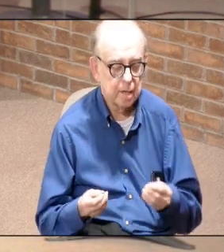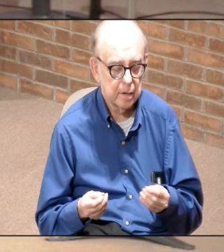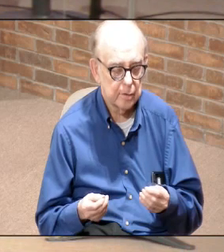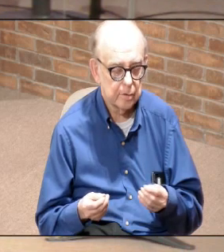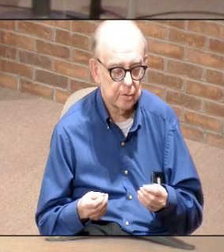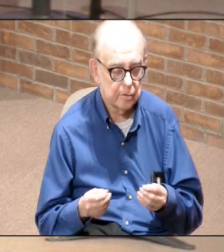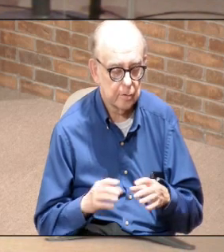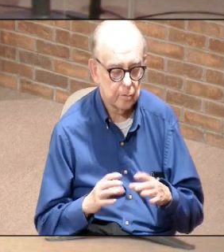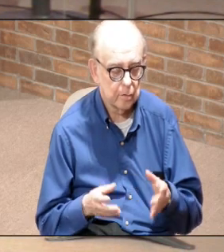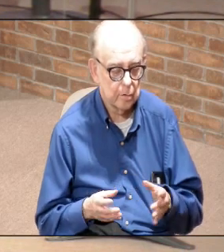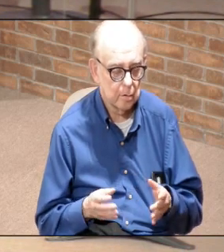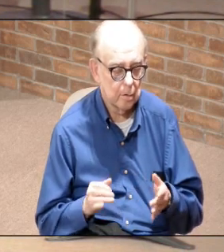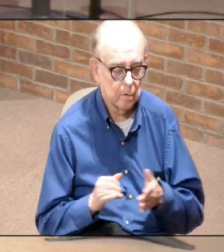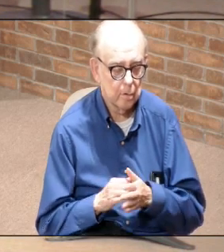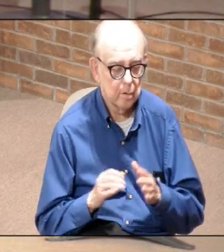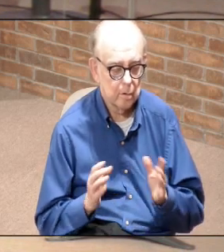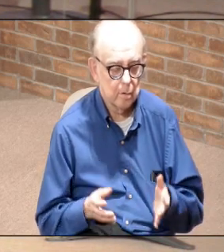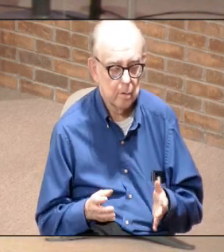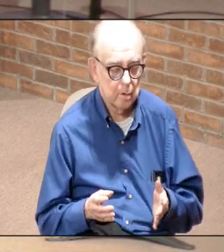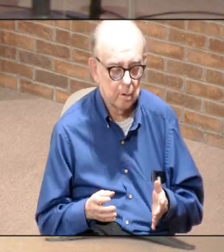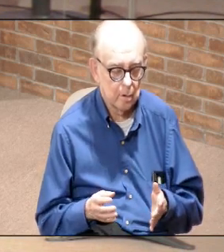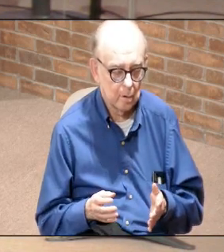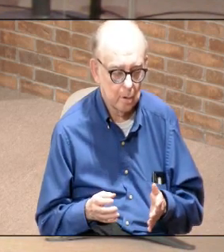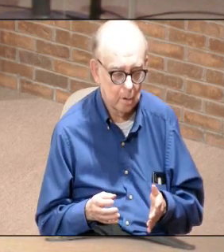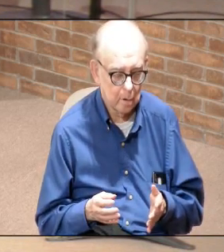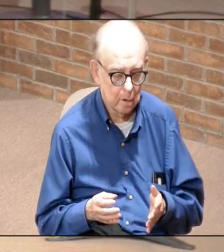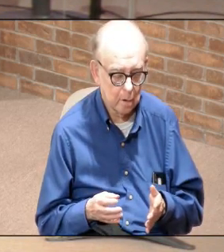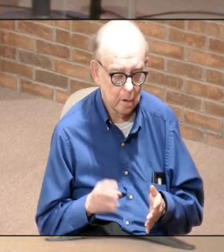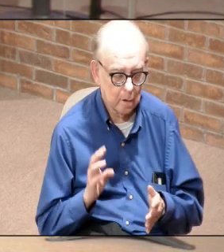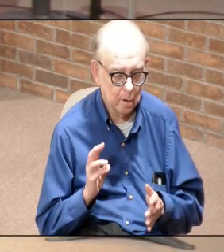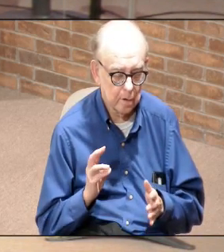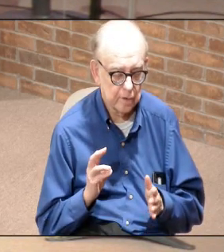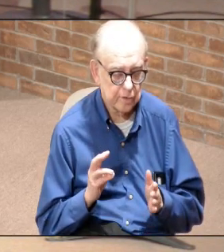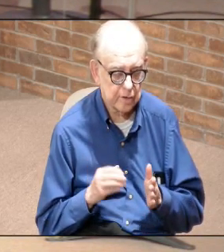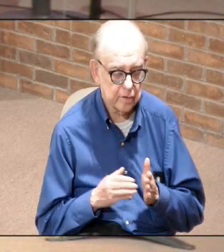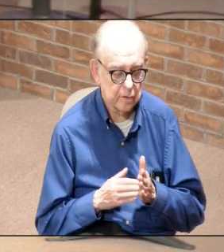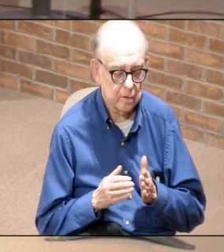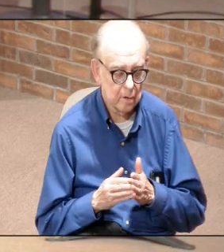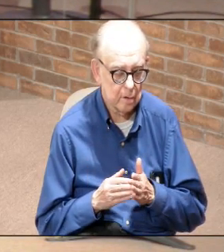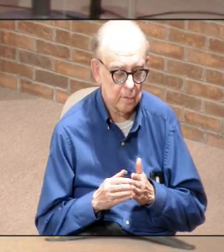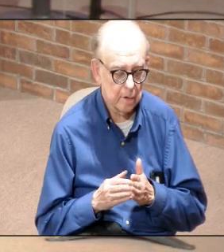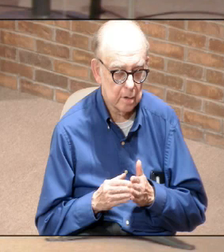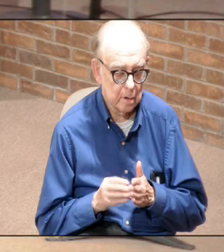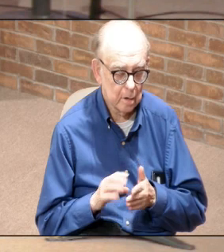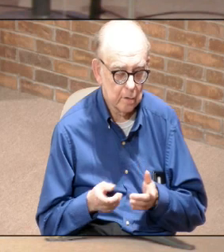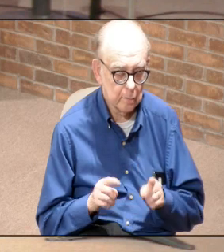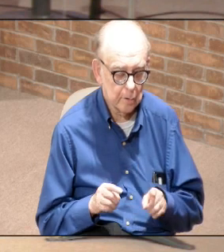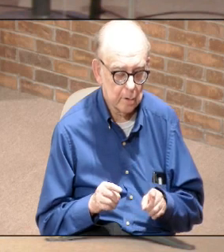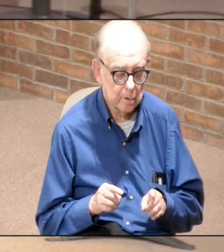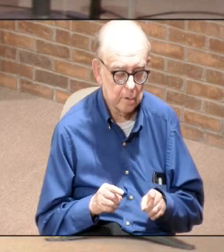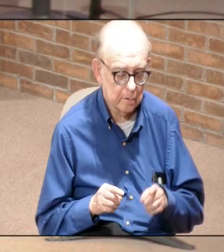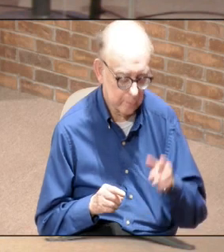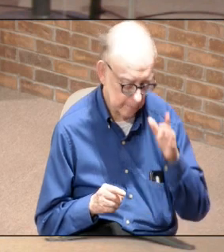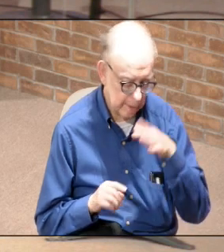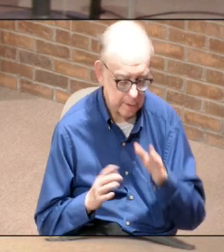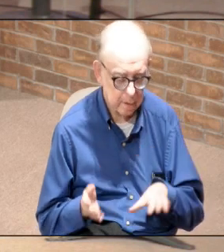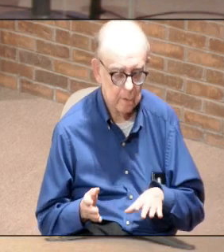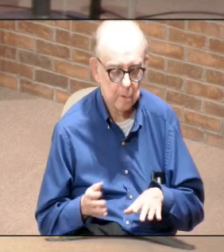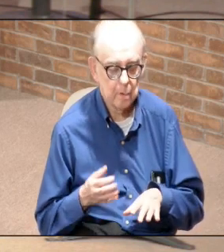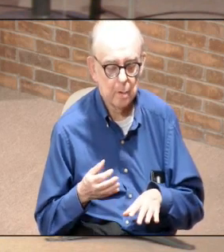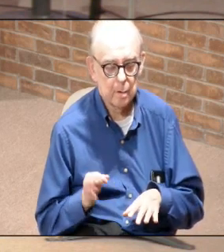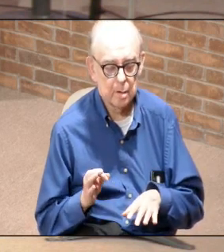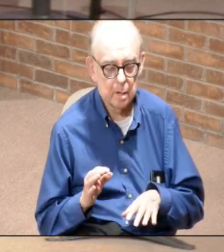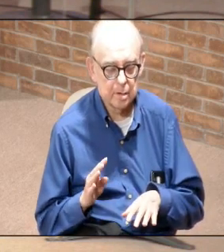foundation. So this foundation that was like $6 million when he died in 1947 is